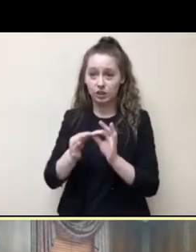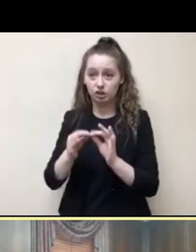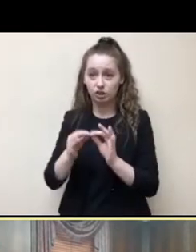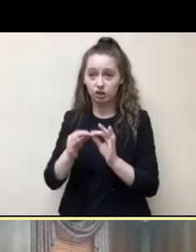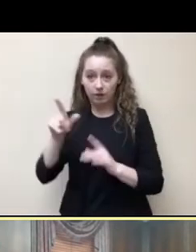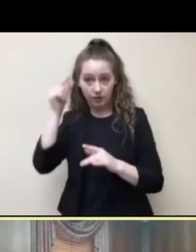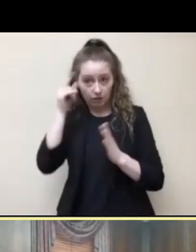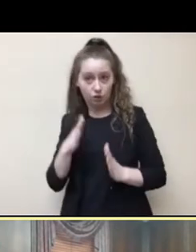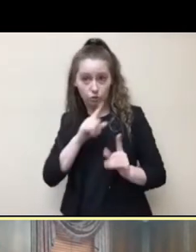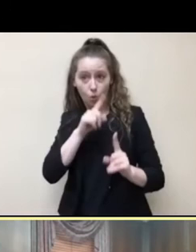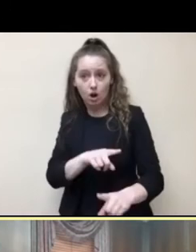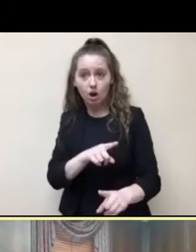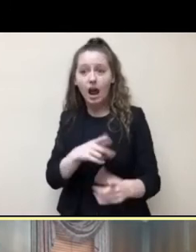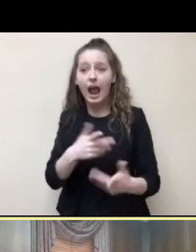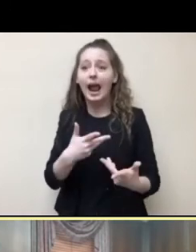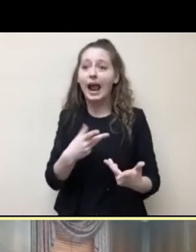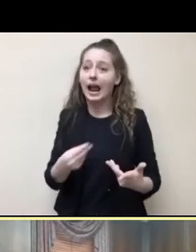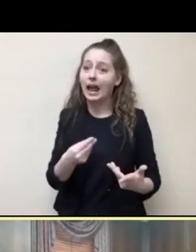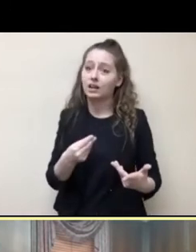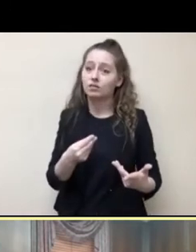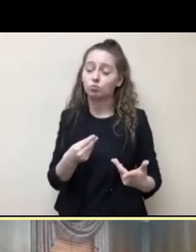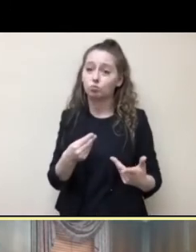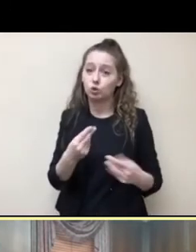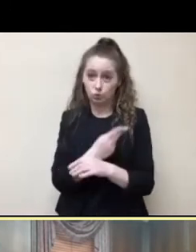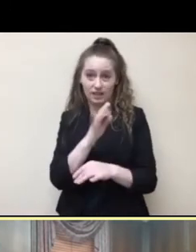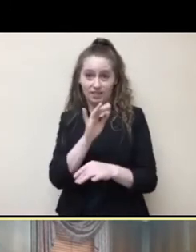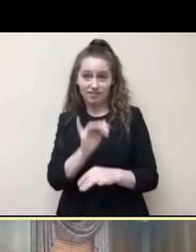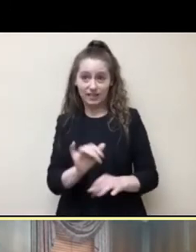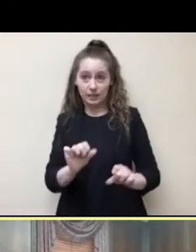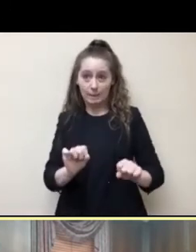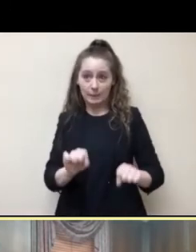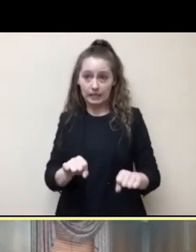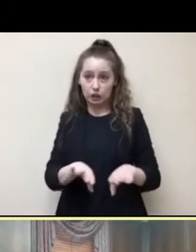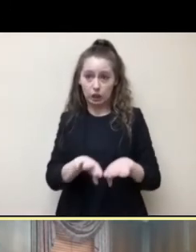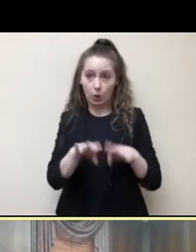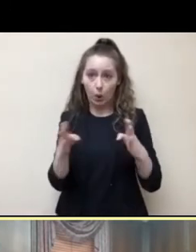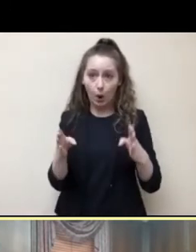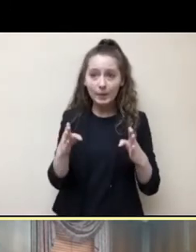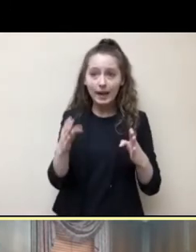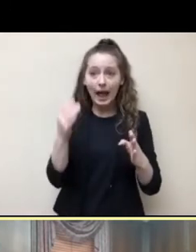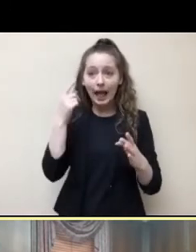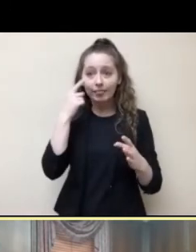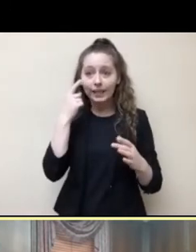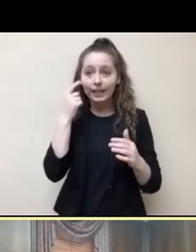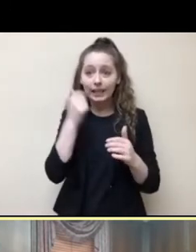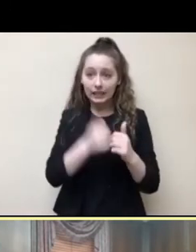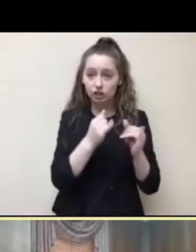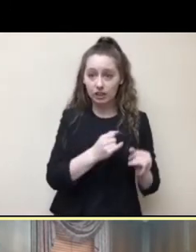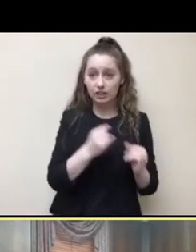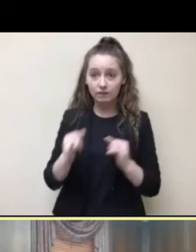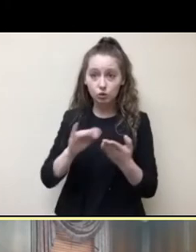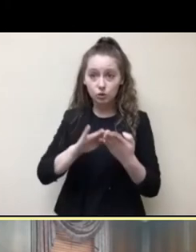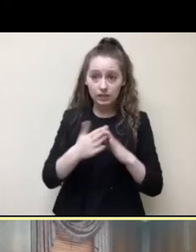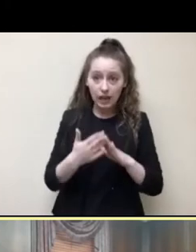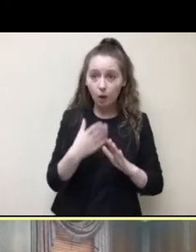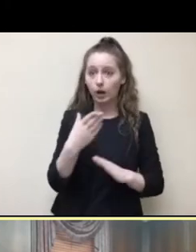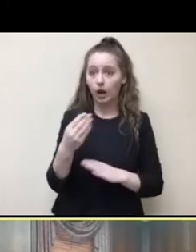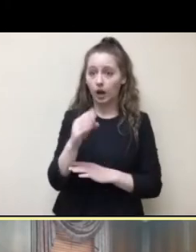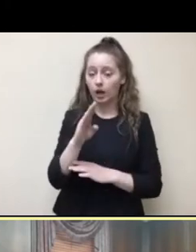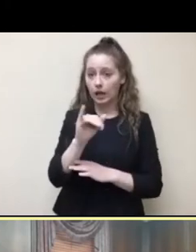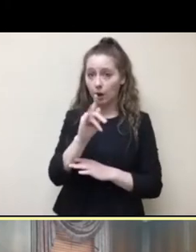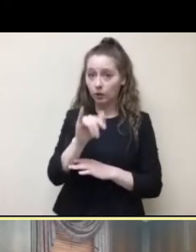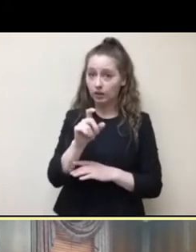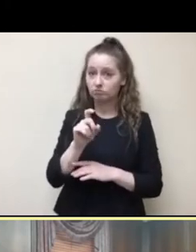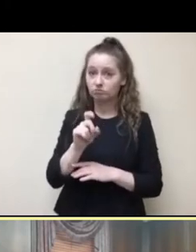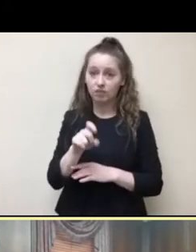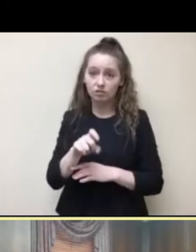to potentially open. I think each individual community in town has to address it on their own,